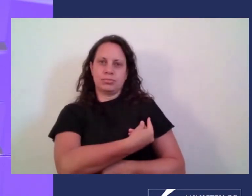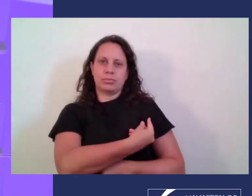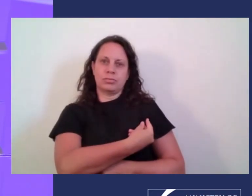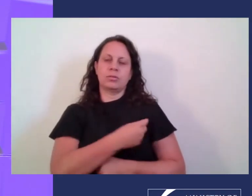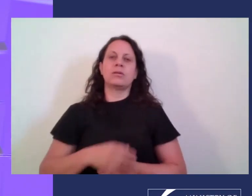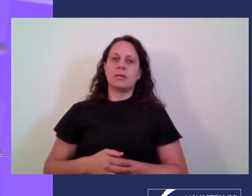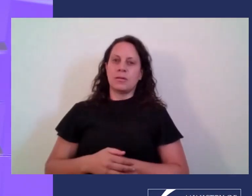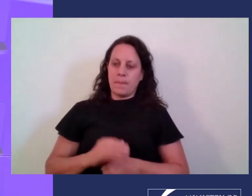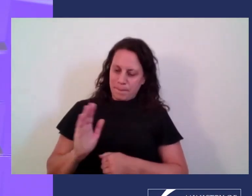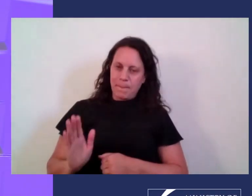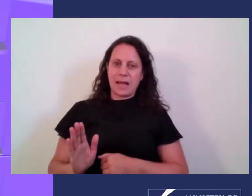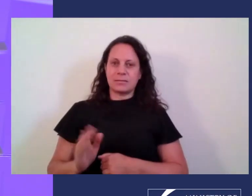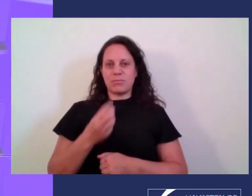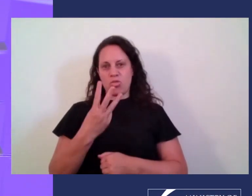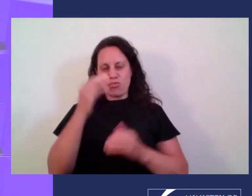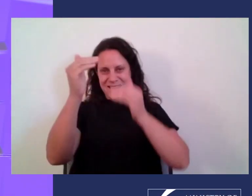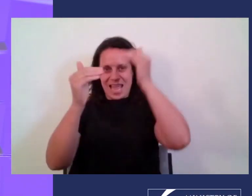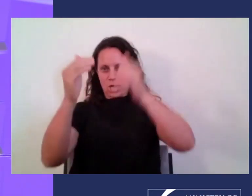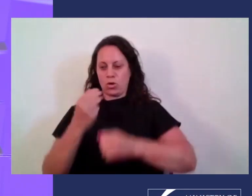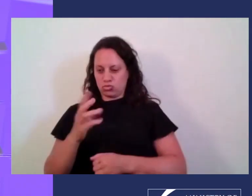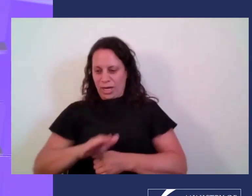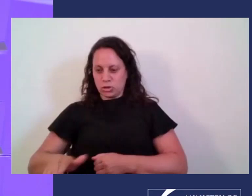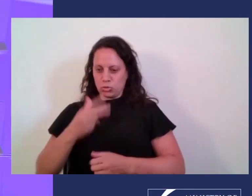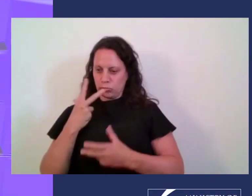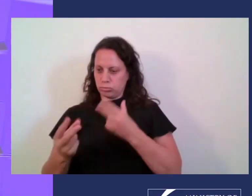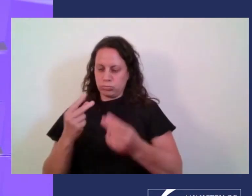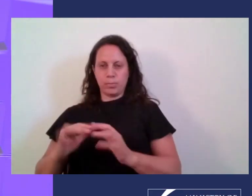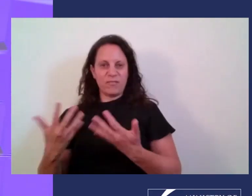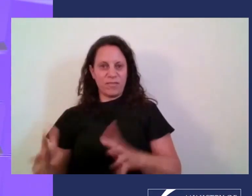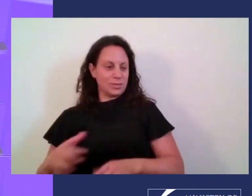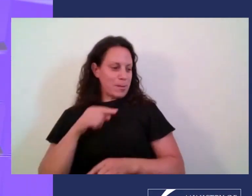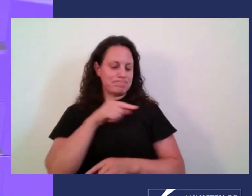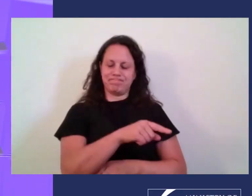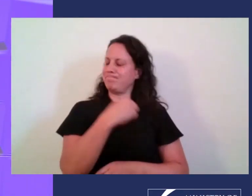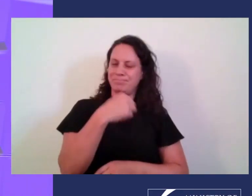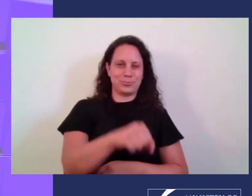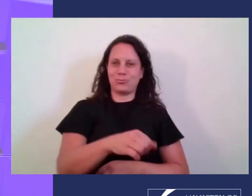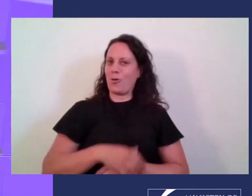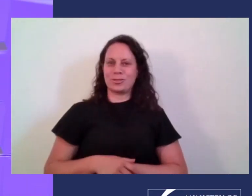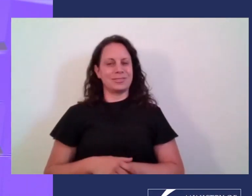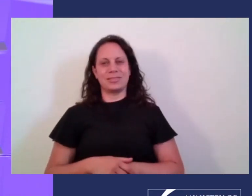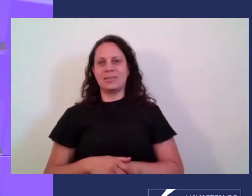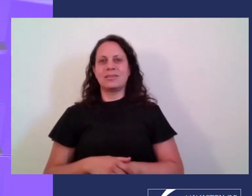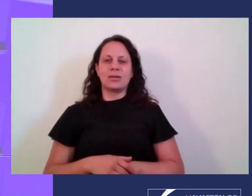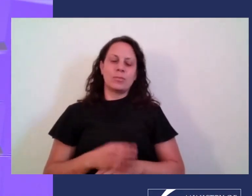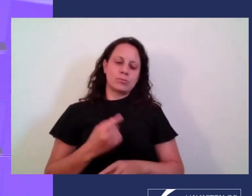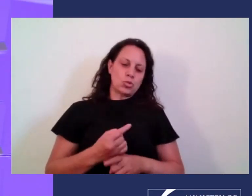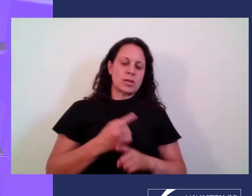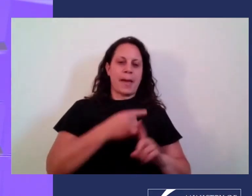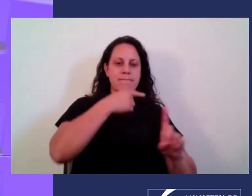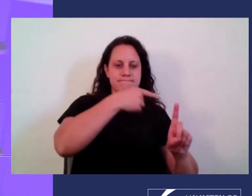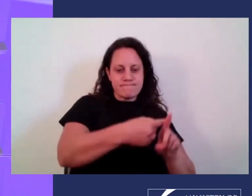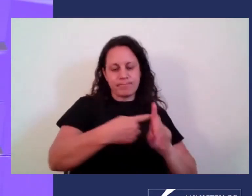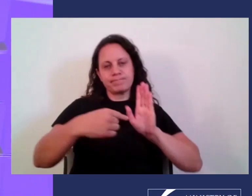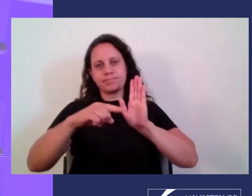adults and 3 children have had our shots. He won't do it. All the pros and cons about the vaccination have been